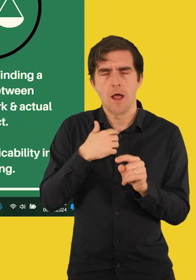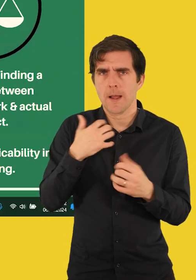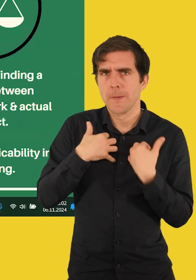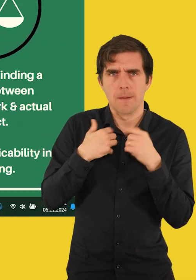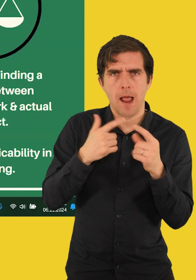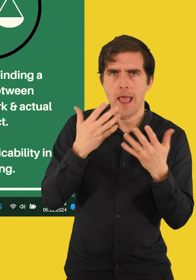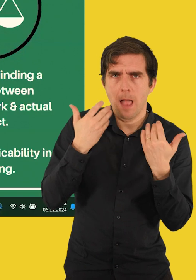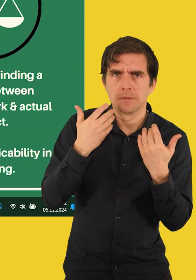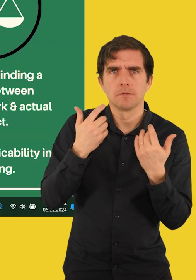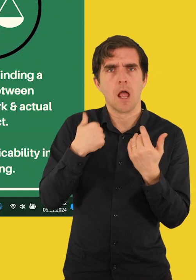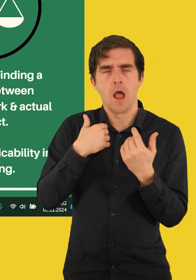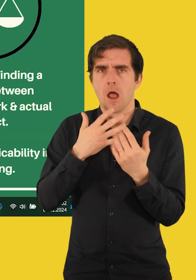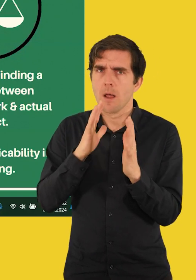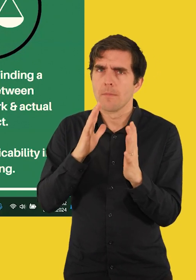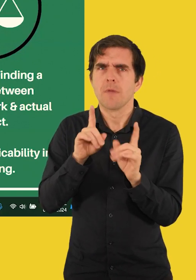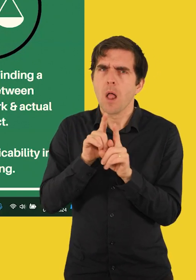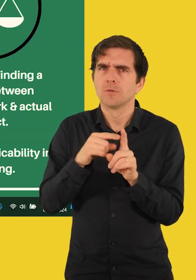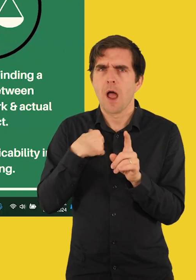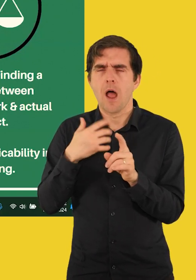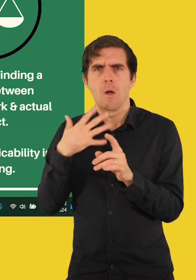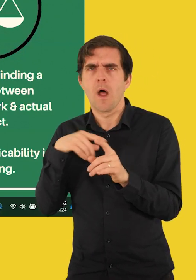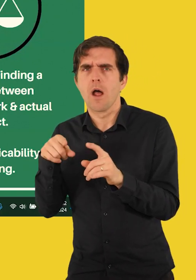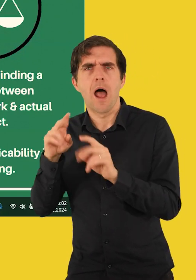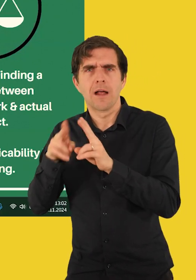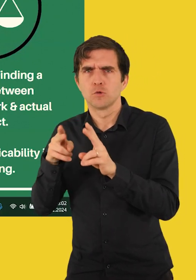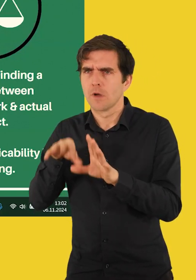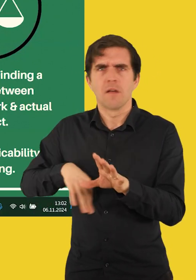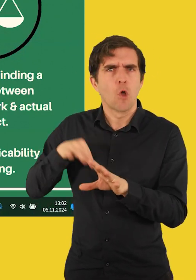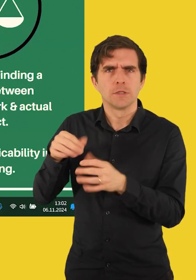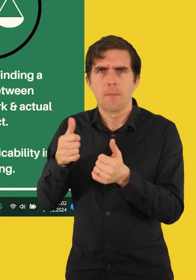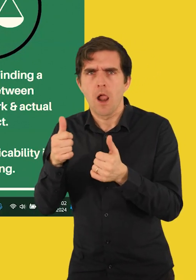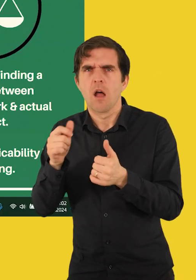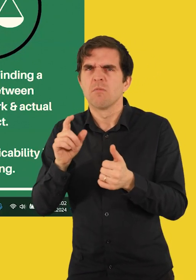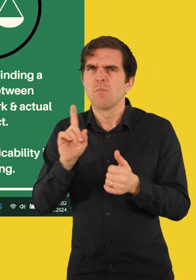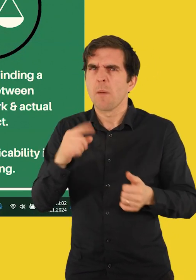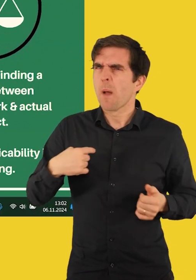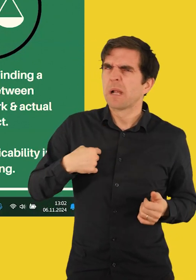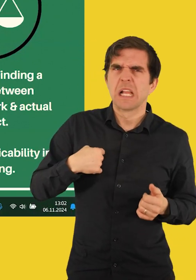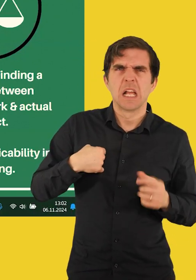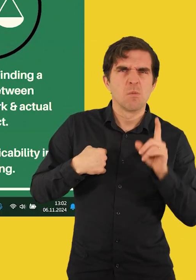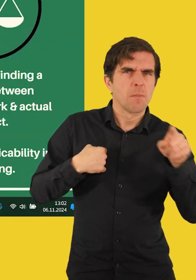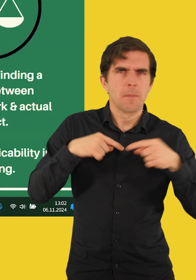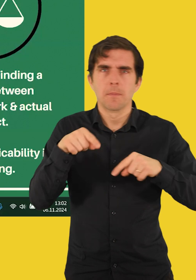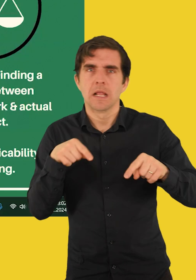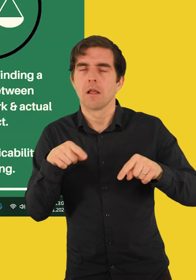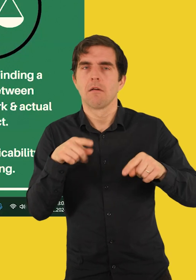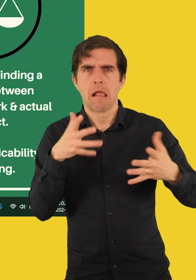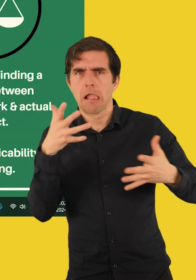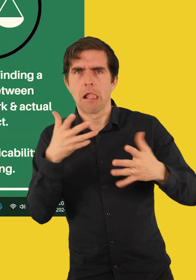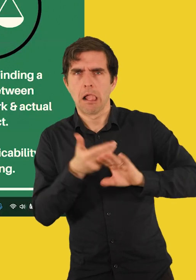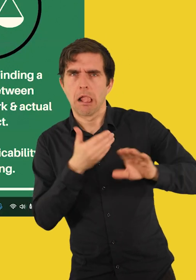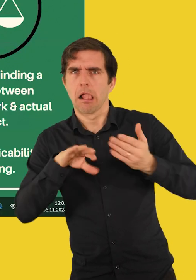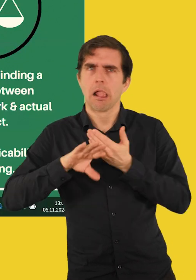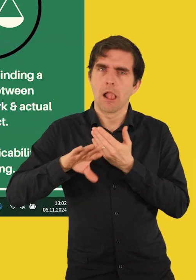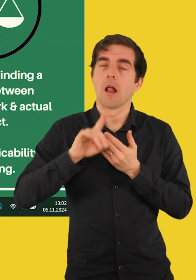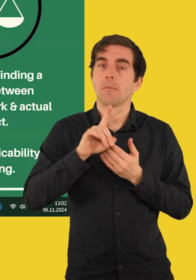climate change, but I care about, affordable housing, but what about me? What about me? And since the donut has